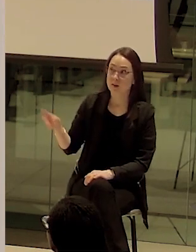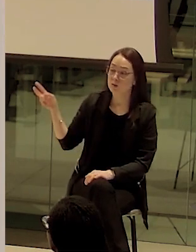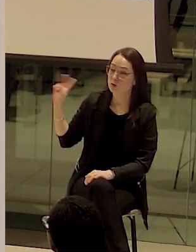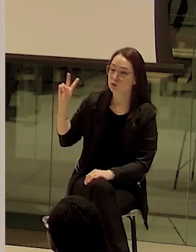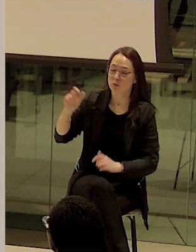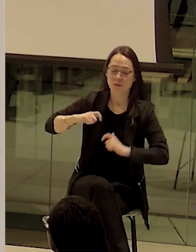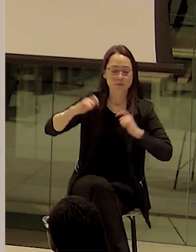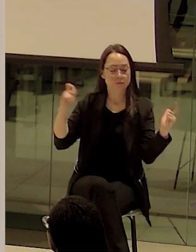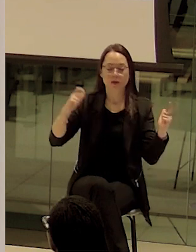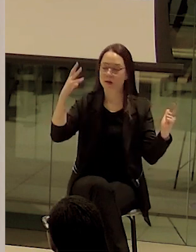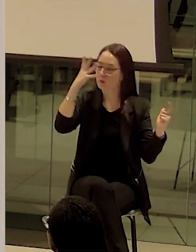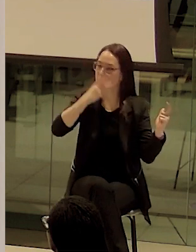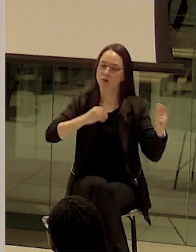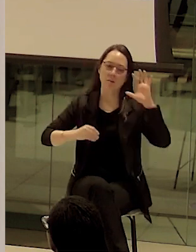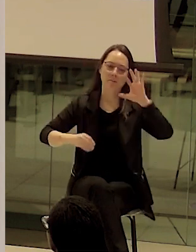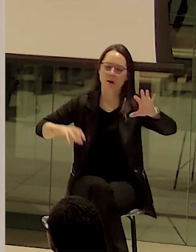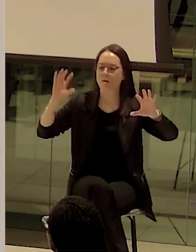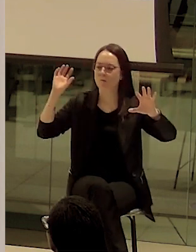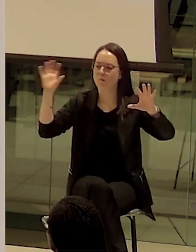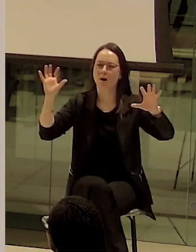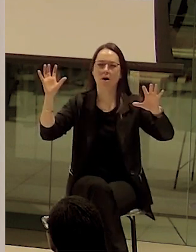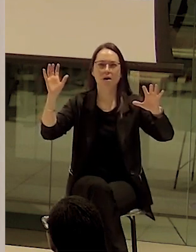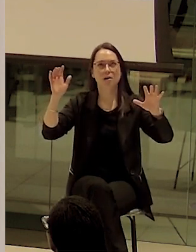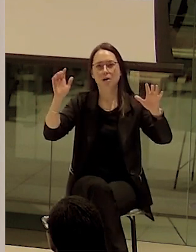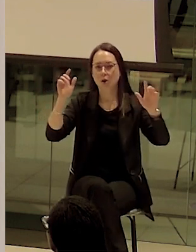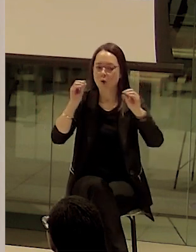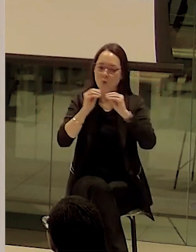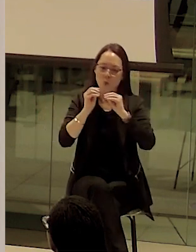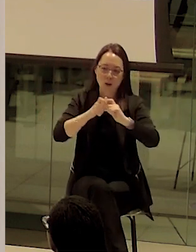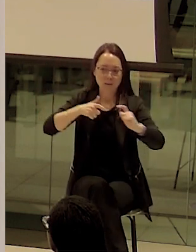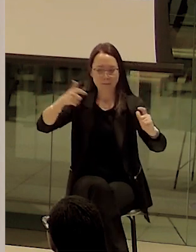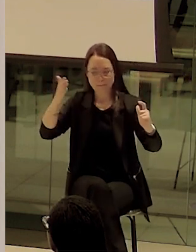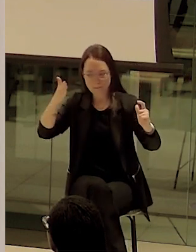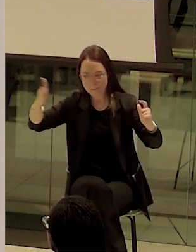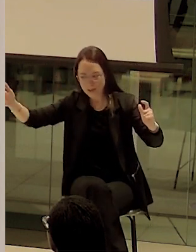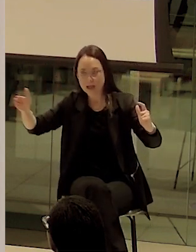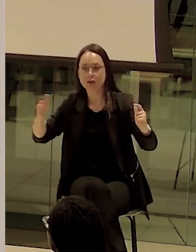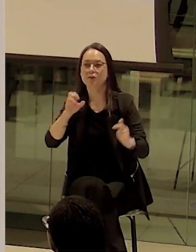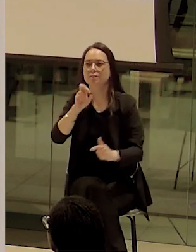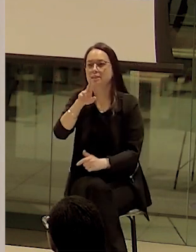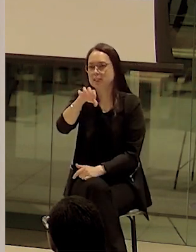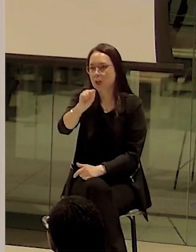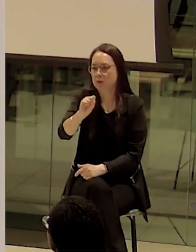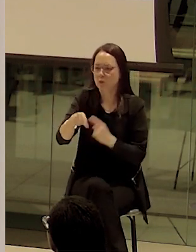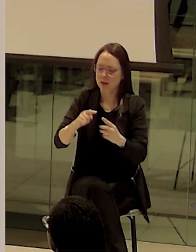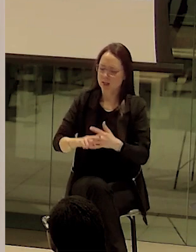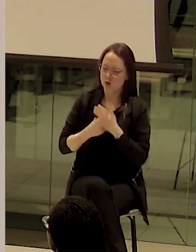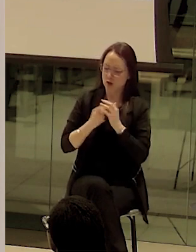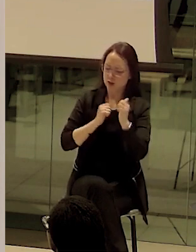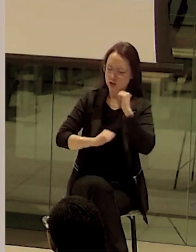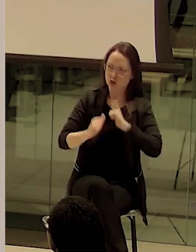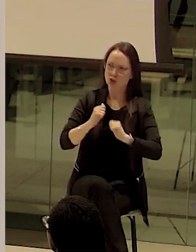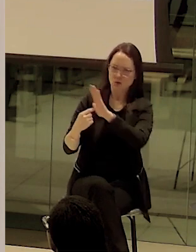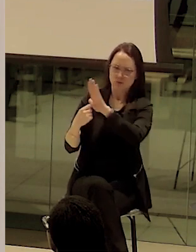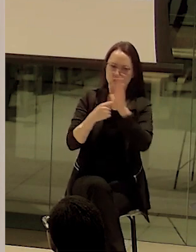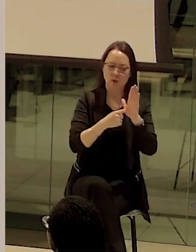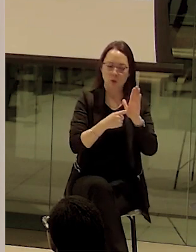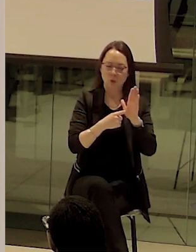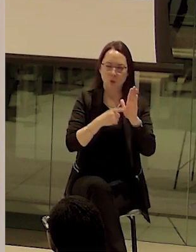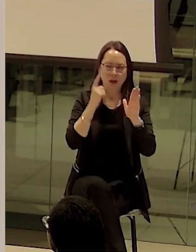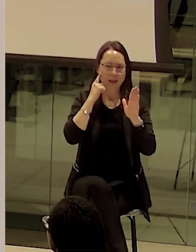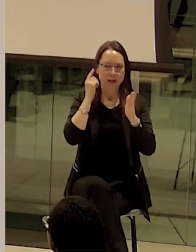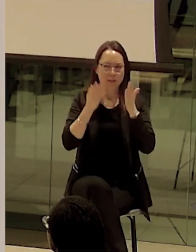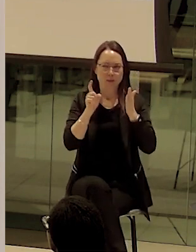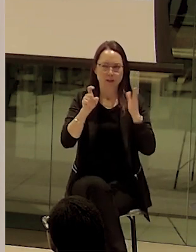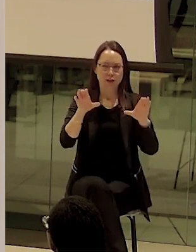big, beautiful pieces that are of a much larger series. And when I installed the show, I thought, maybe I should have done the whole show as a series. But I had